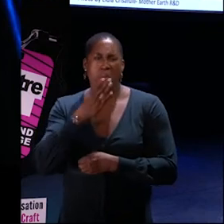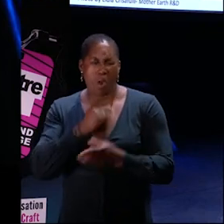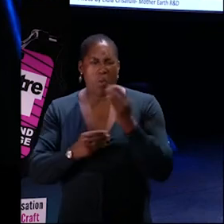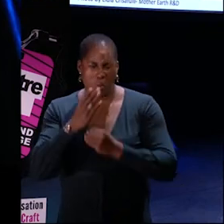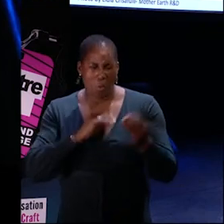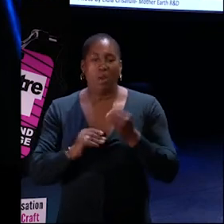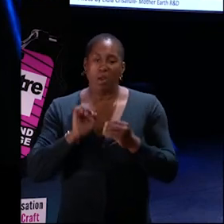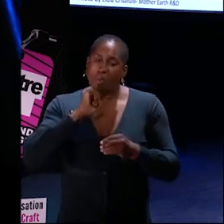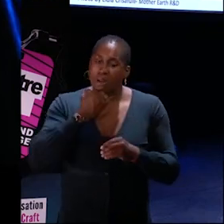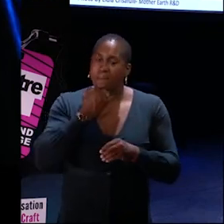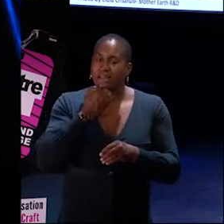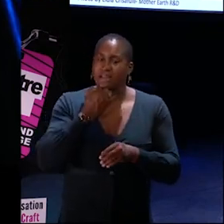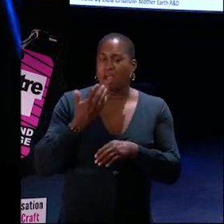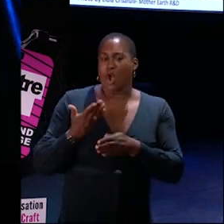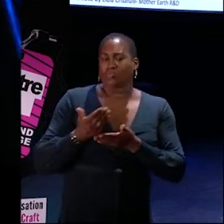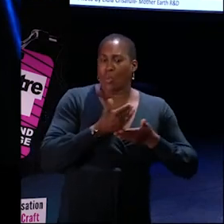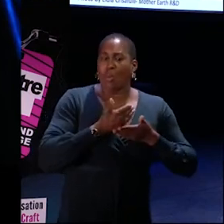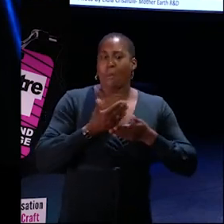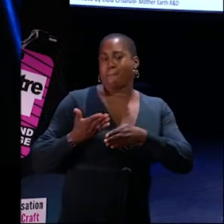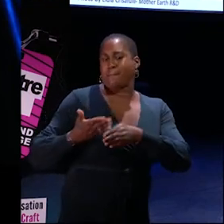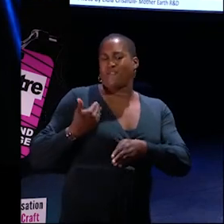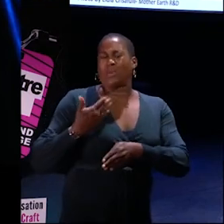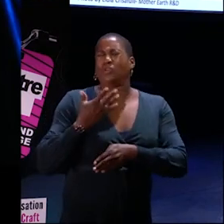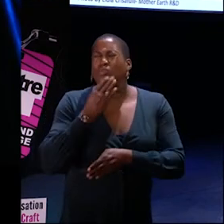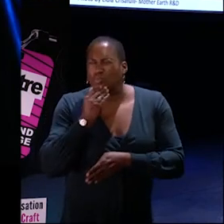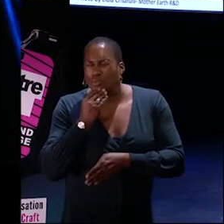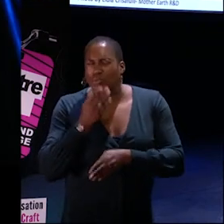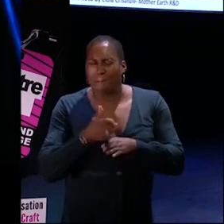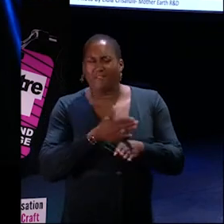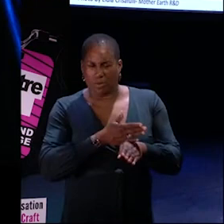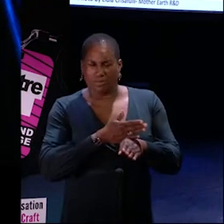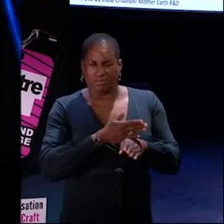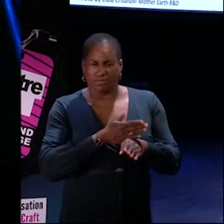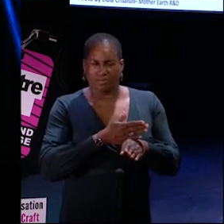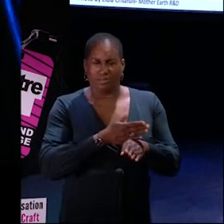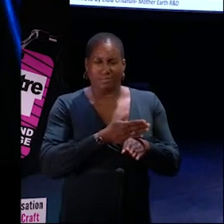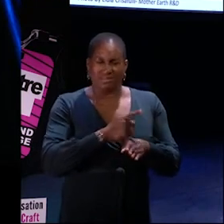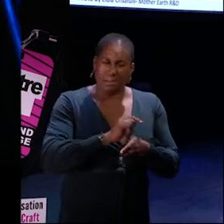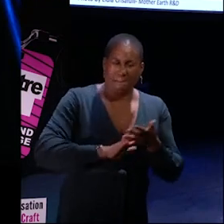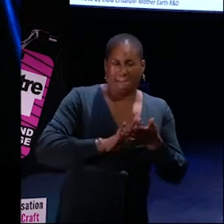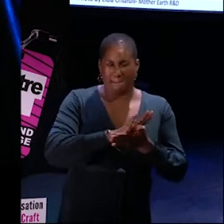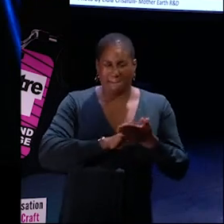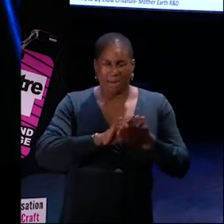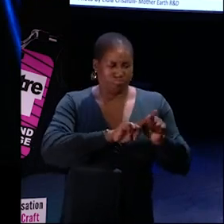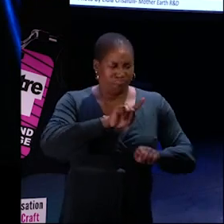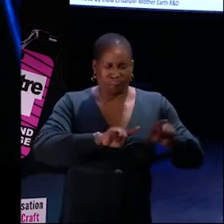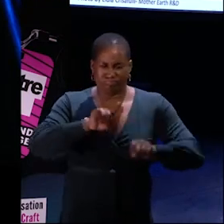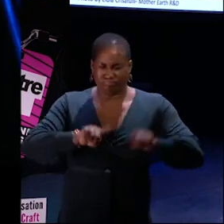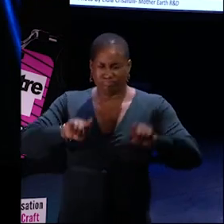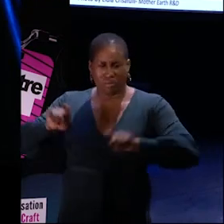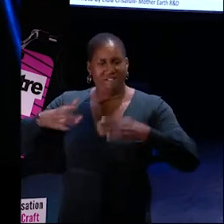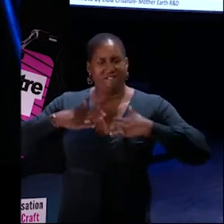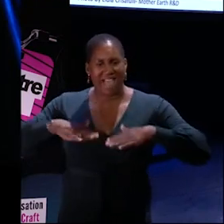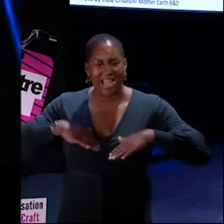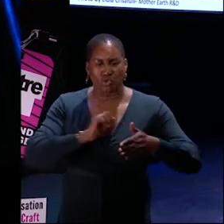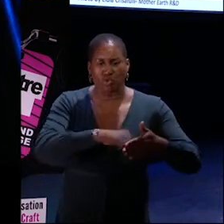with a natural dyer on the costumes. So we were using sort of scraps of different fashion outlets that were getting rid of